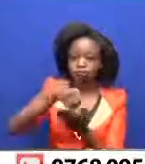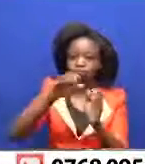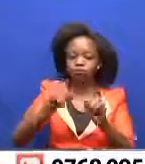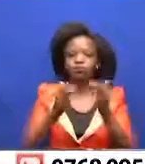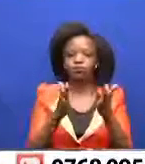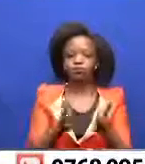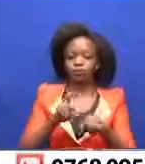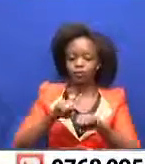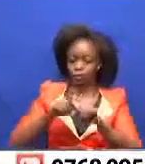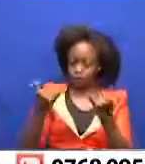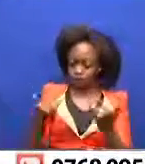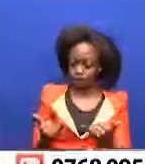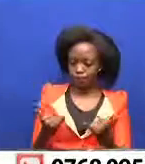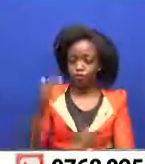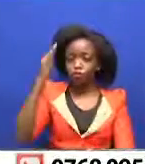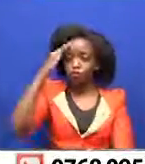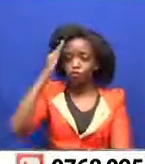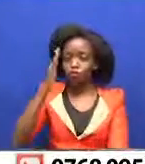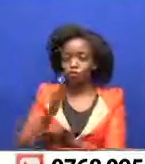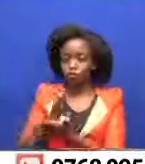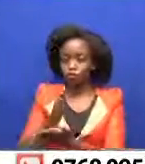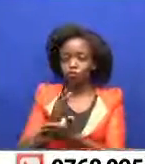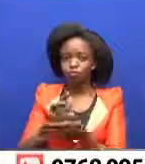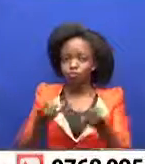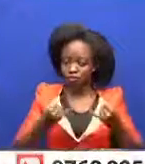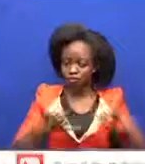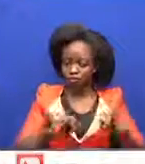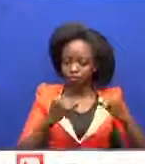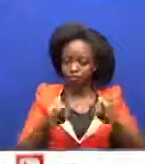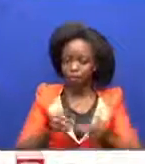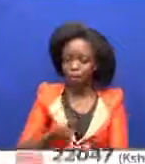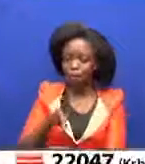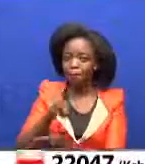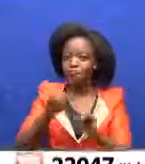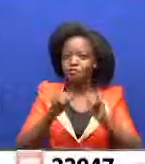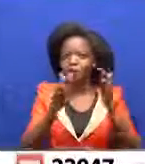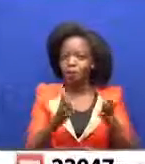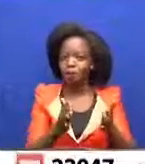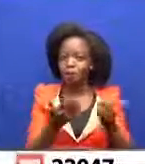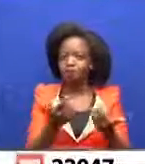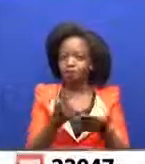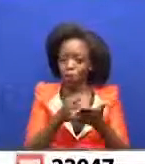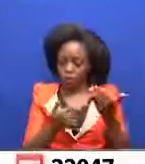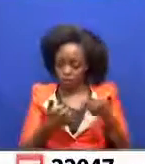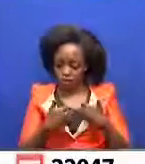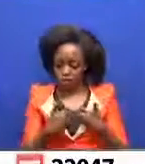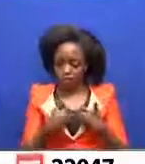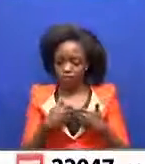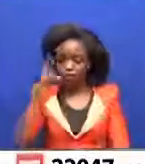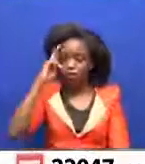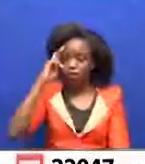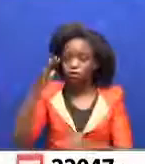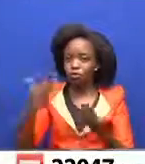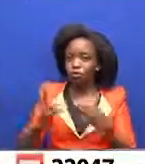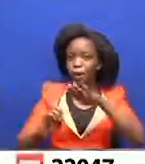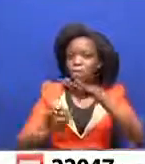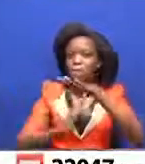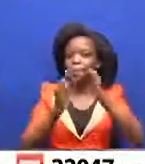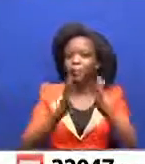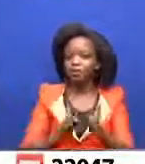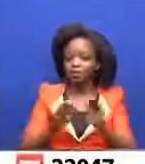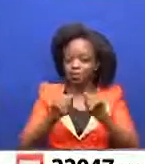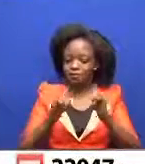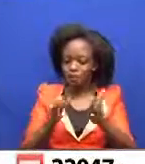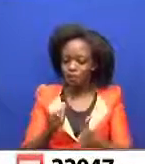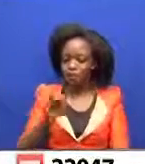Na wakati huu tunajua kwamba wamejaribu kulipa wakulima kile kiwango kidogo ambacho wanalipa, sababu waziri wa kilimo Bwana